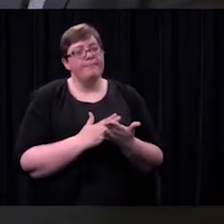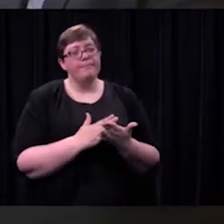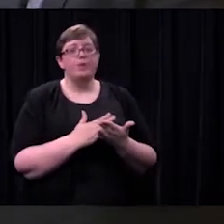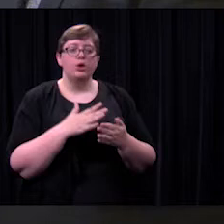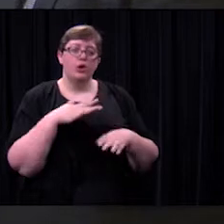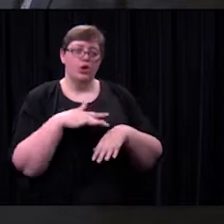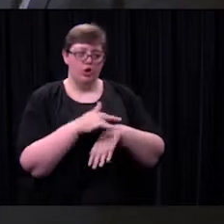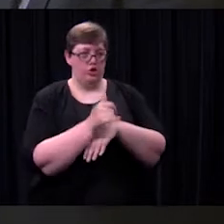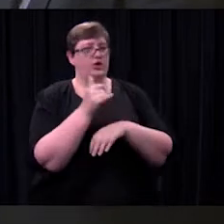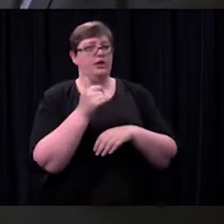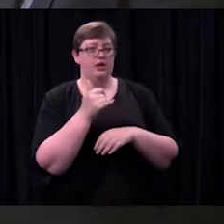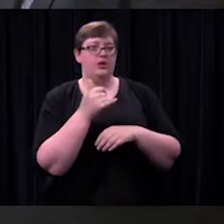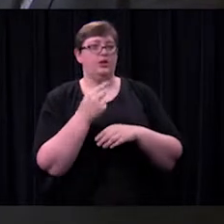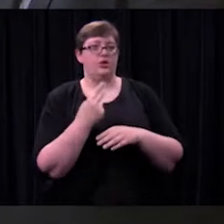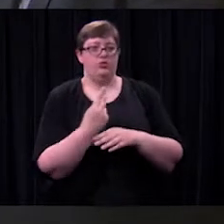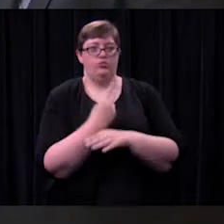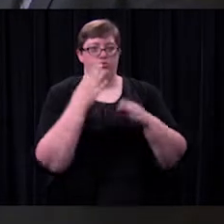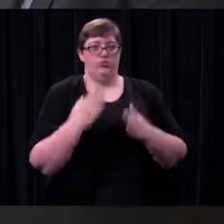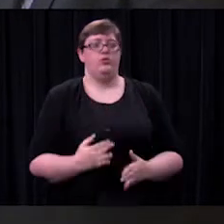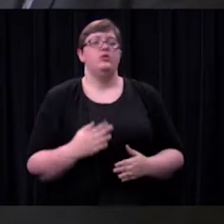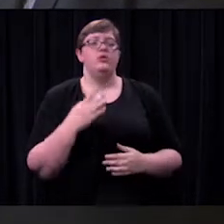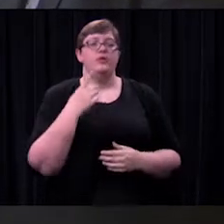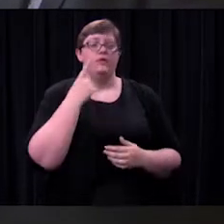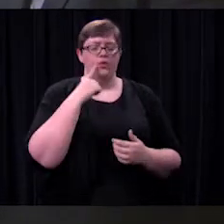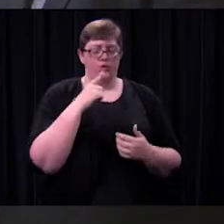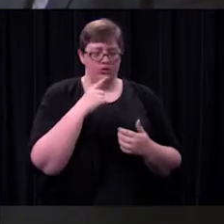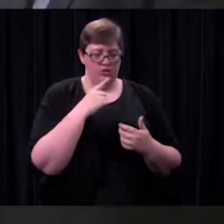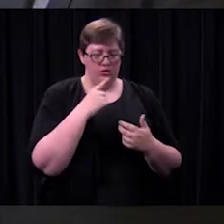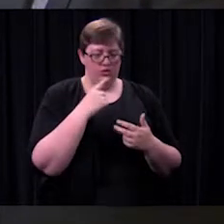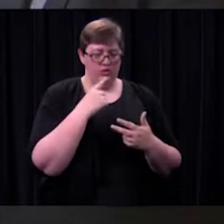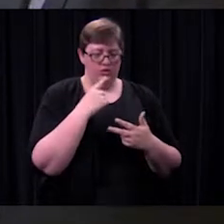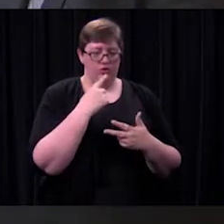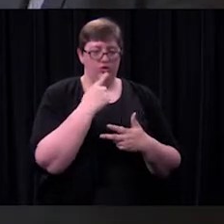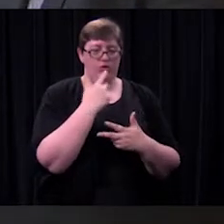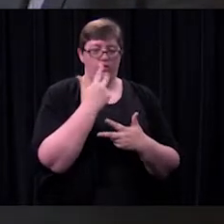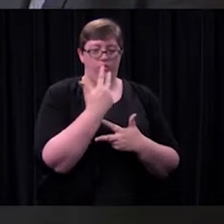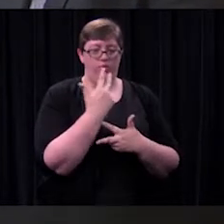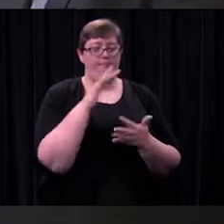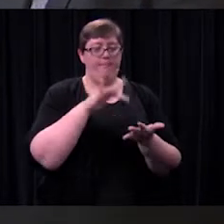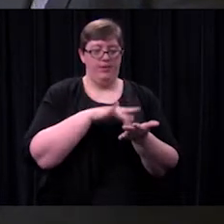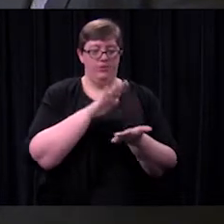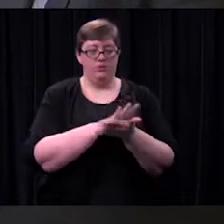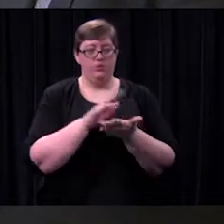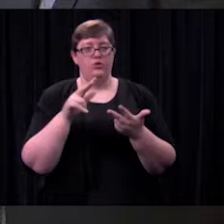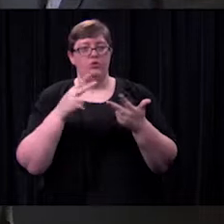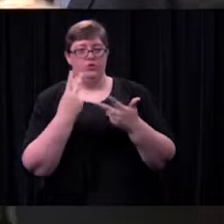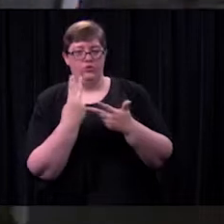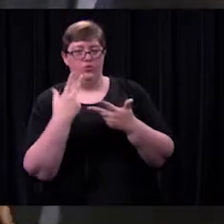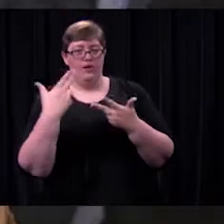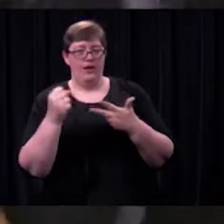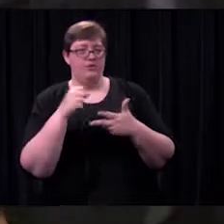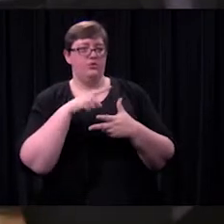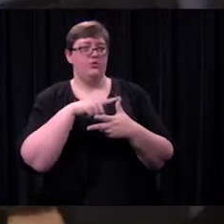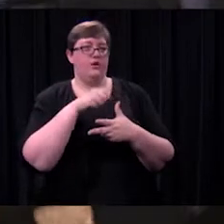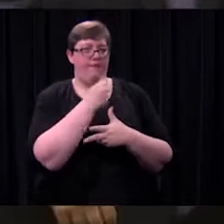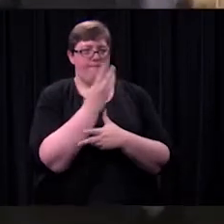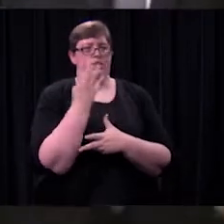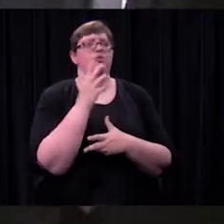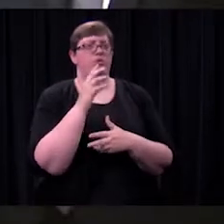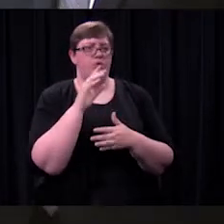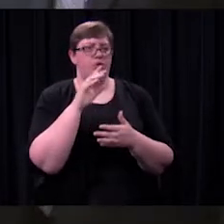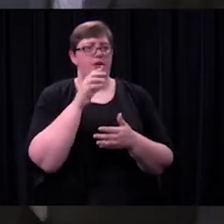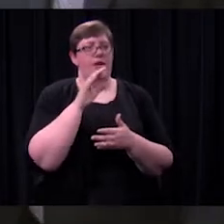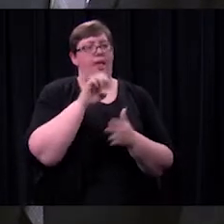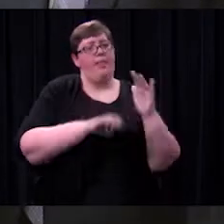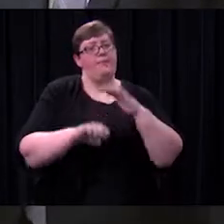5 elementaries, 2 middles, and 2 high school, 3 middles and 2 high schools. And that's just been a few teachers in each building